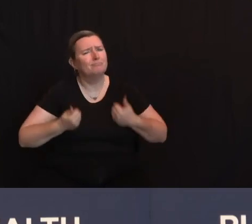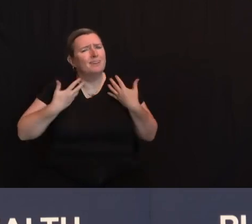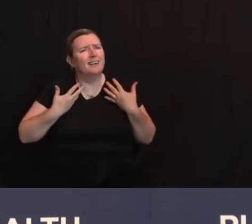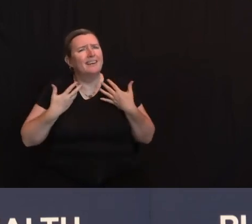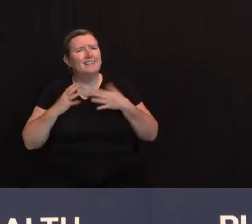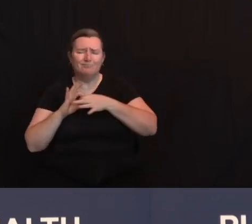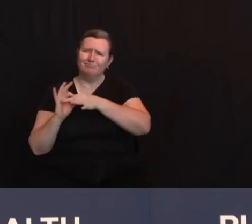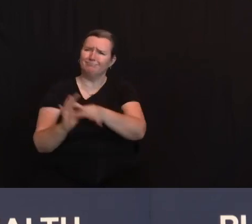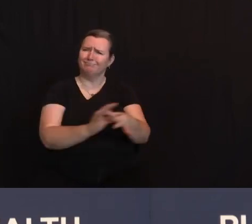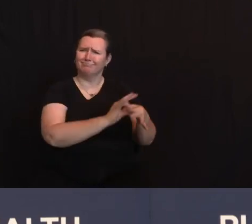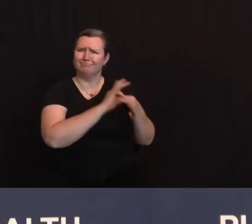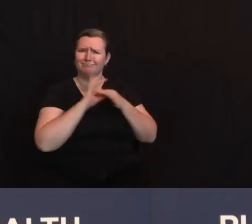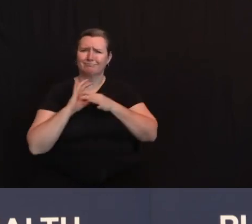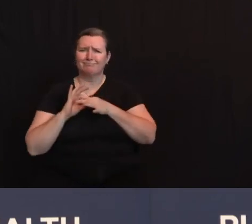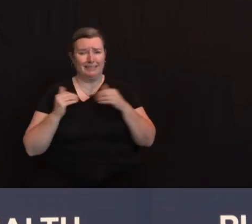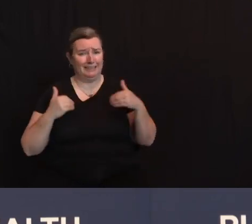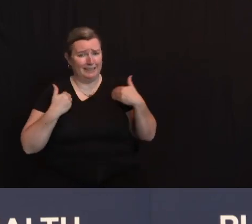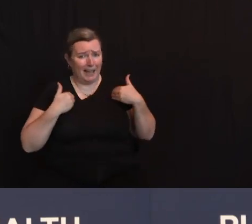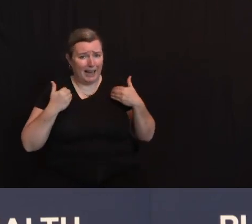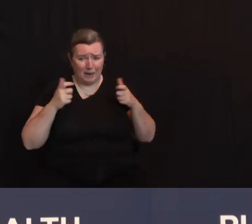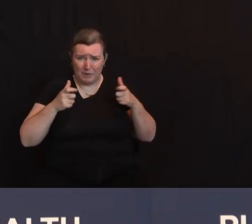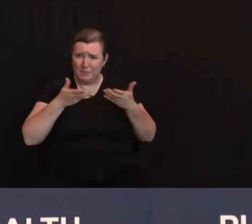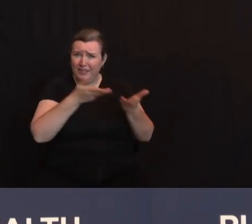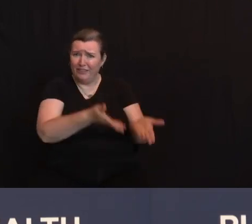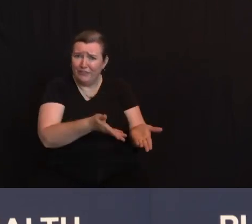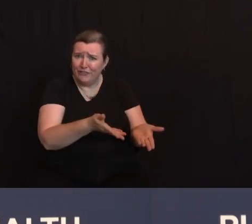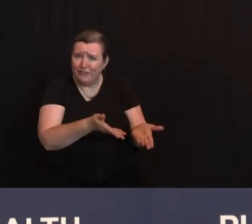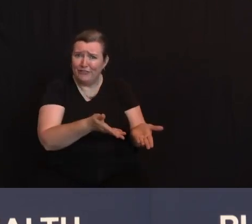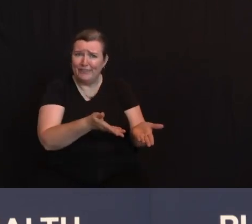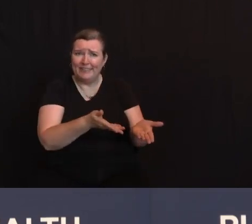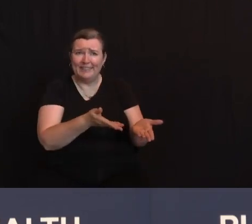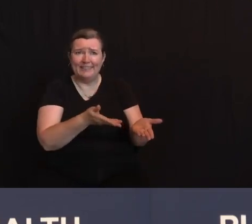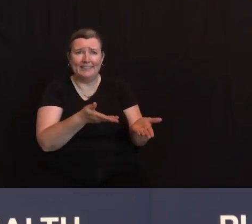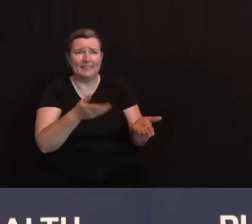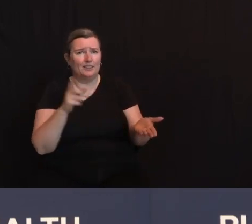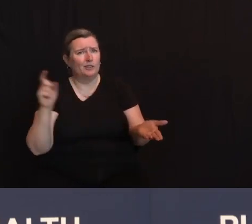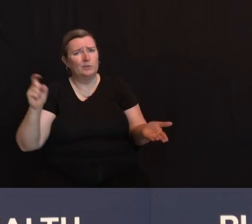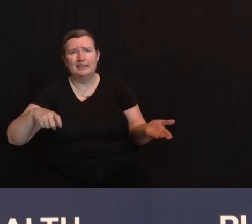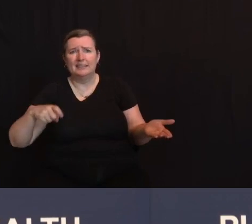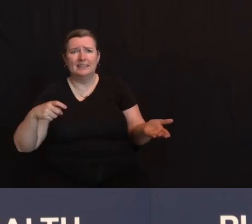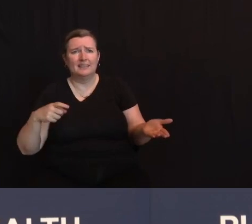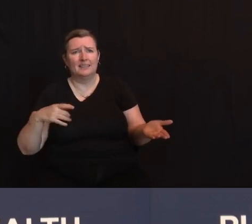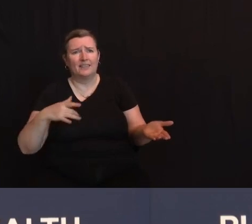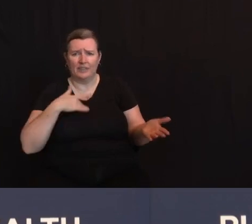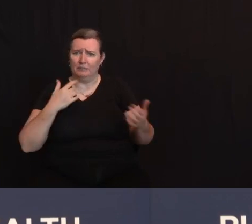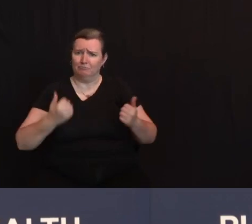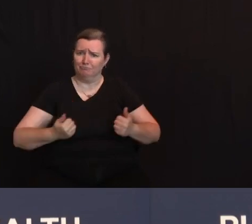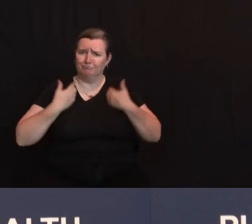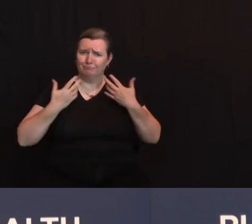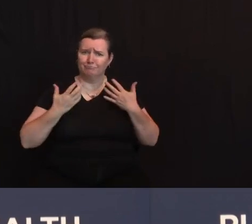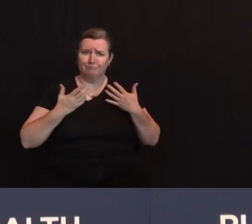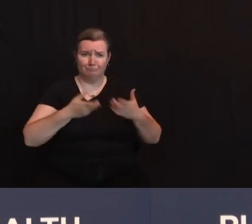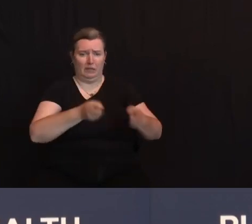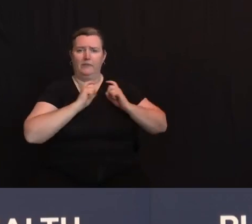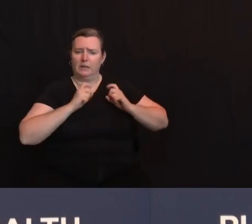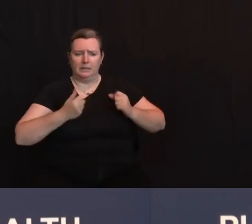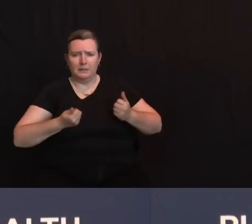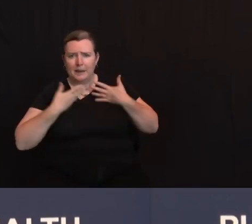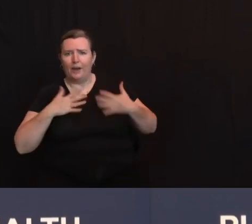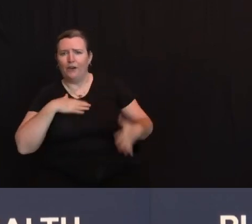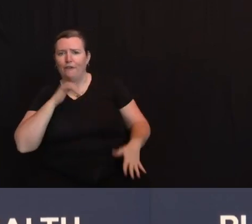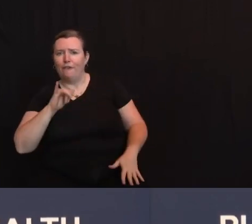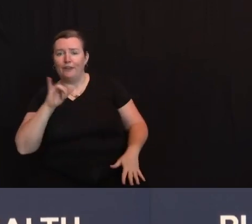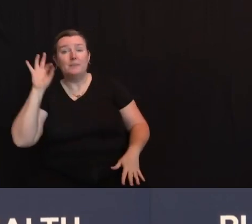the youth that were there in a time when we needed a little bit of a boost, it was there, and Pastor Bartley